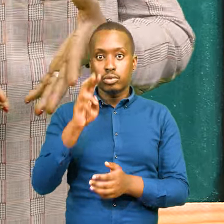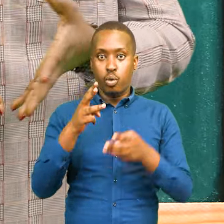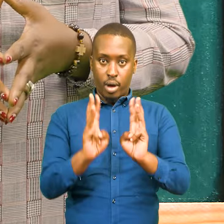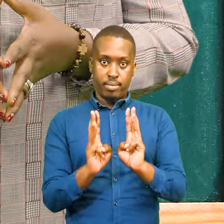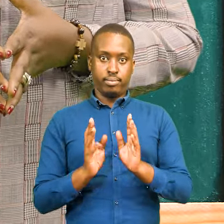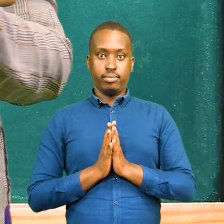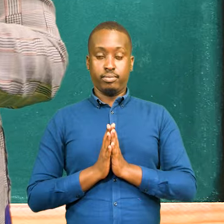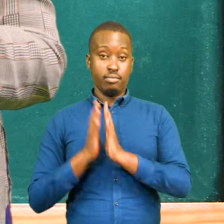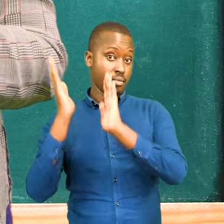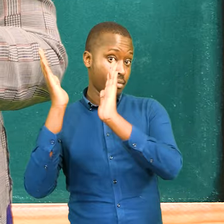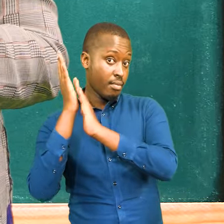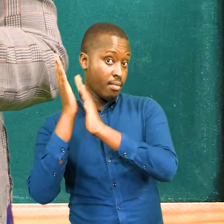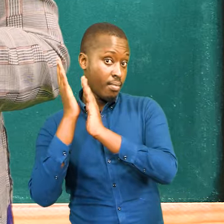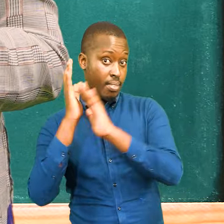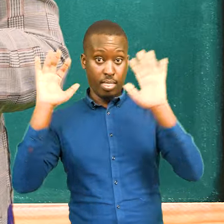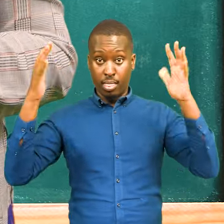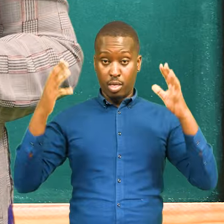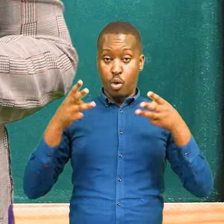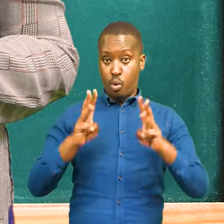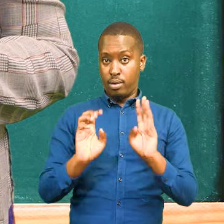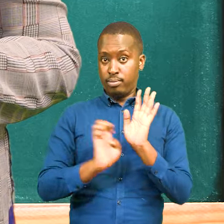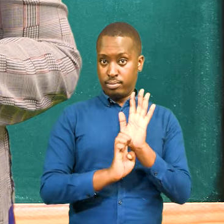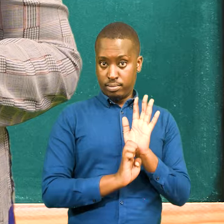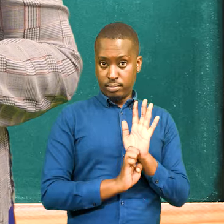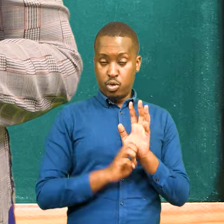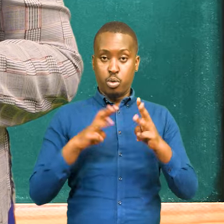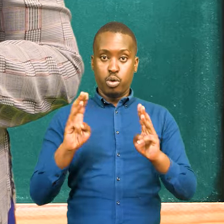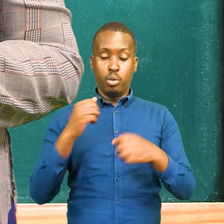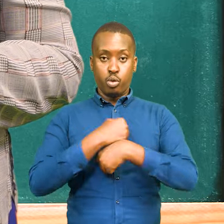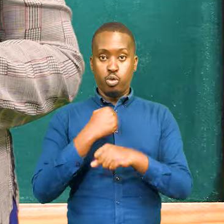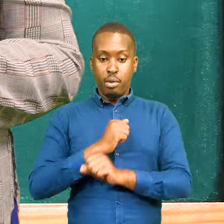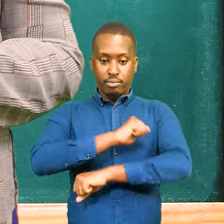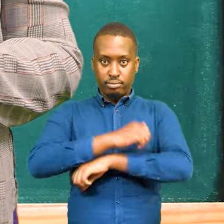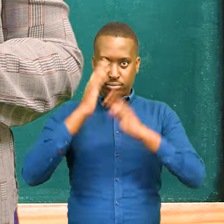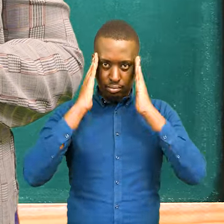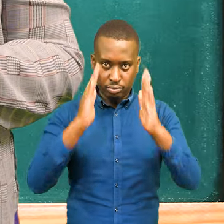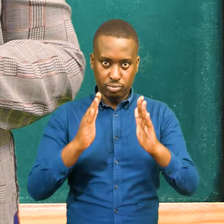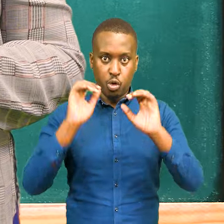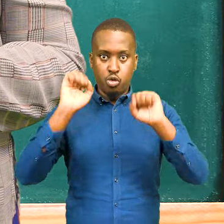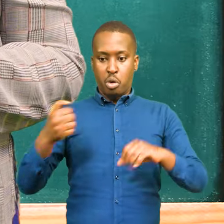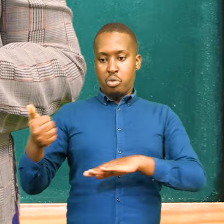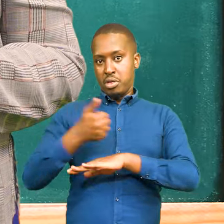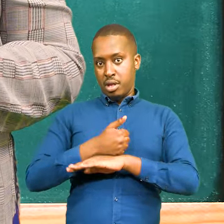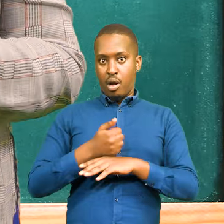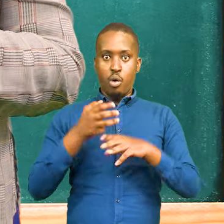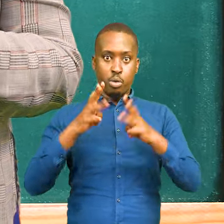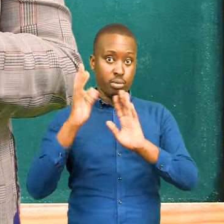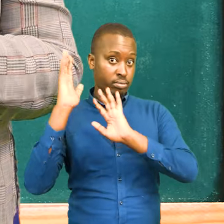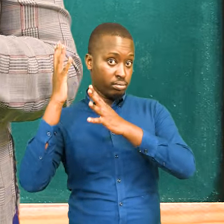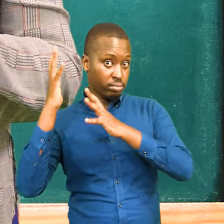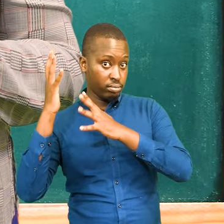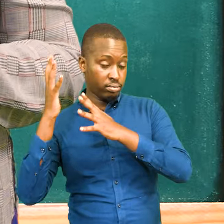cues. Clapping, for example, is an effective way to get your students' attention. You can create a